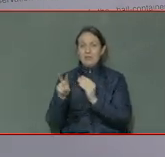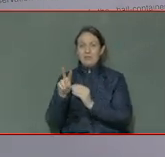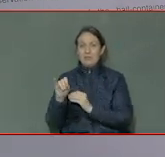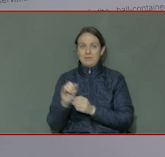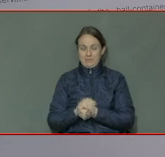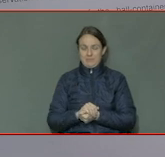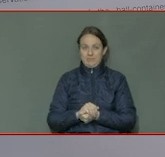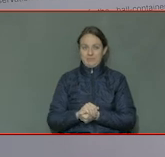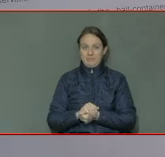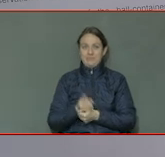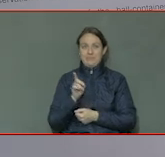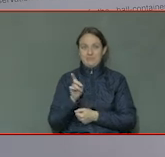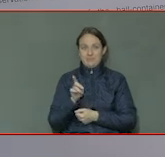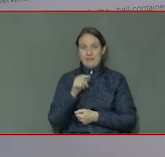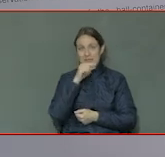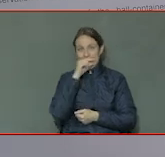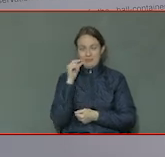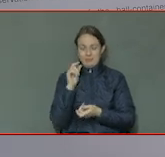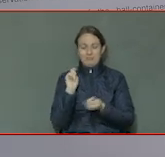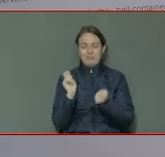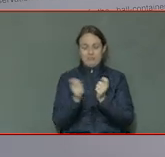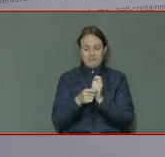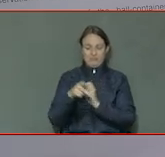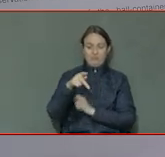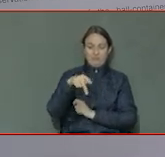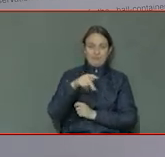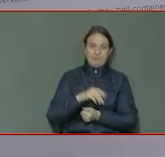Okay, so that's called change in momentum.